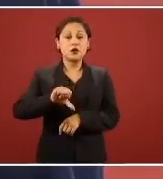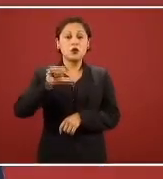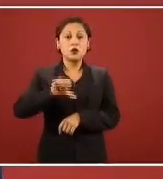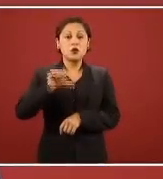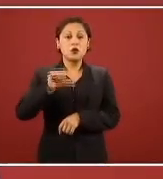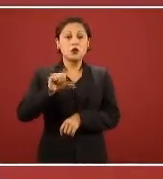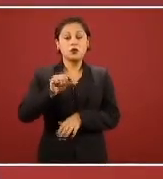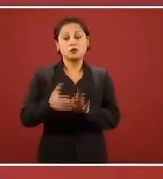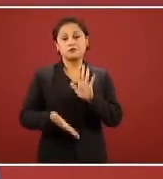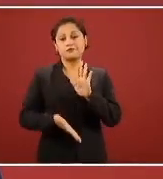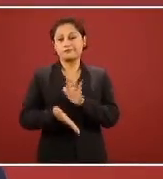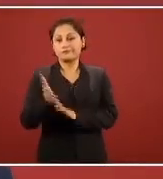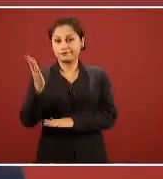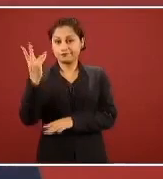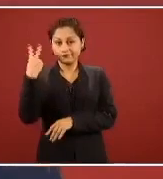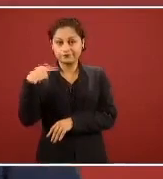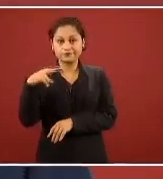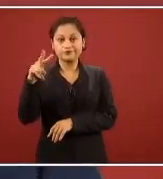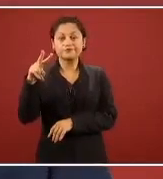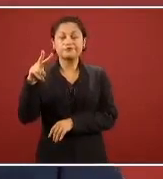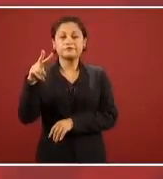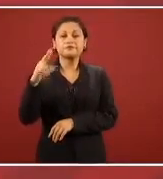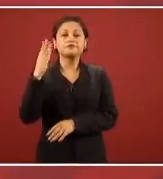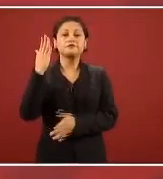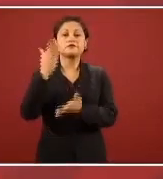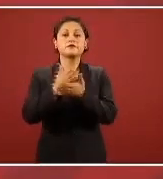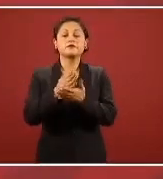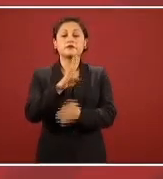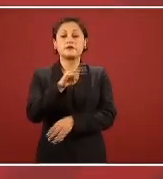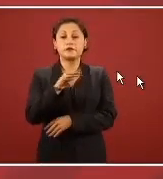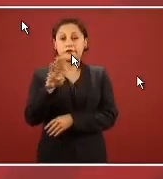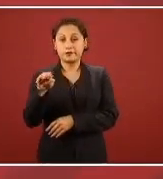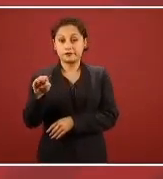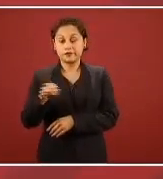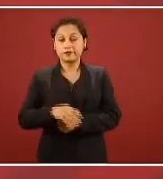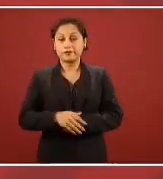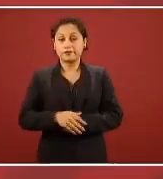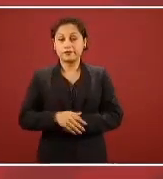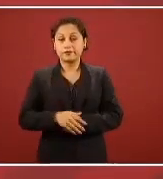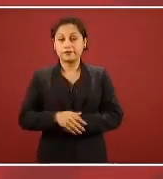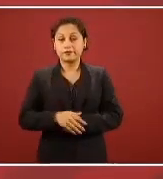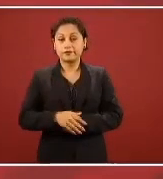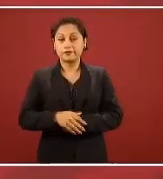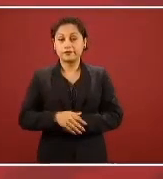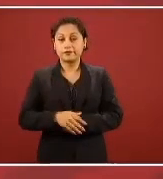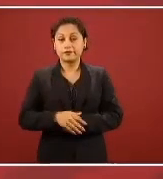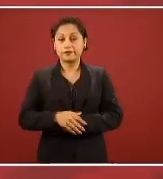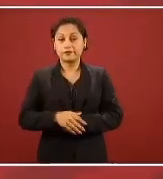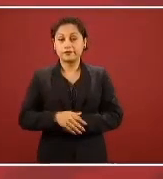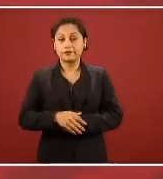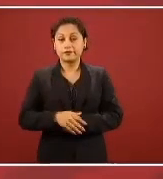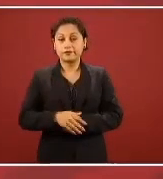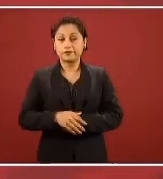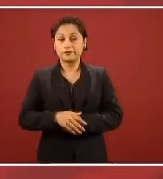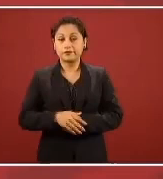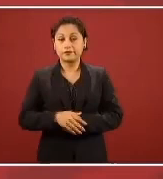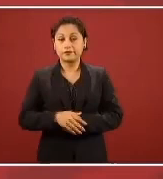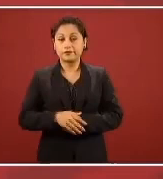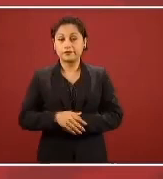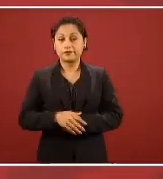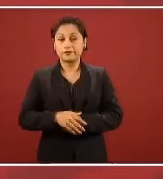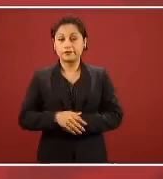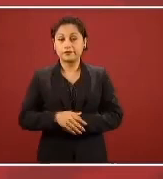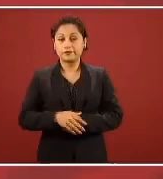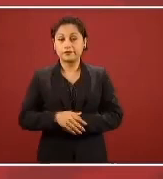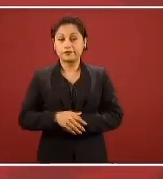comenzamos. Vamos a Michoacán. So he says, today they're going to be taking a tour, and